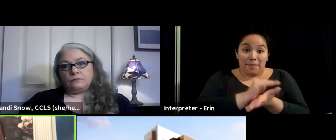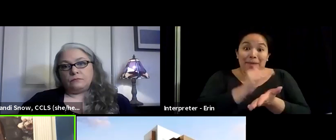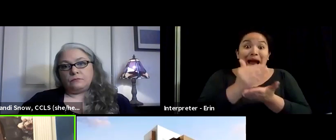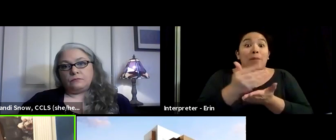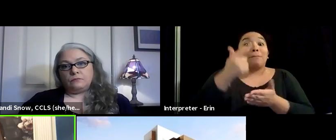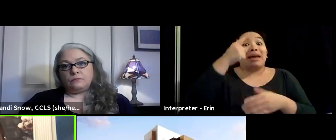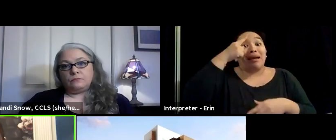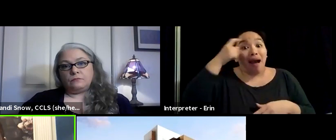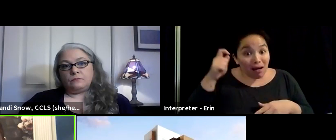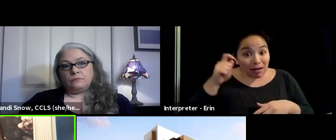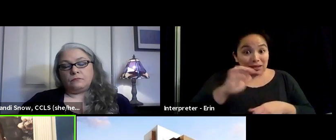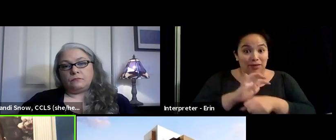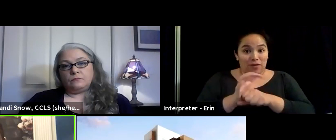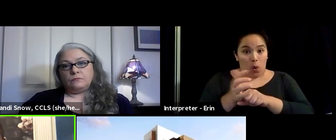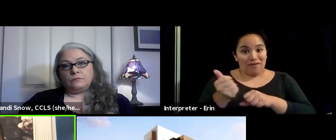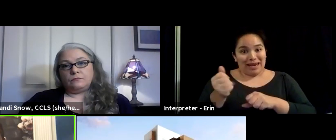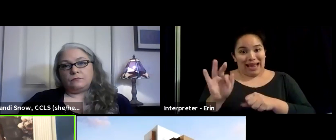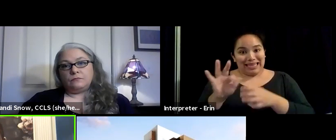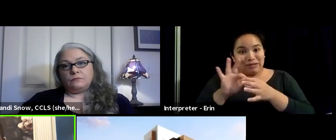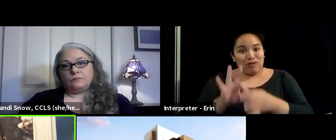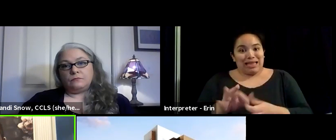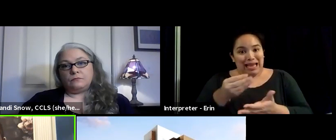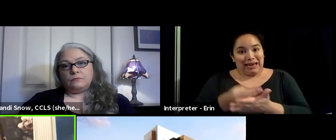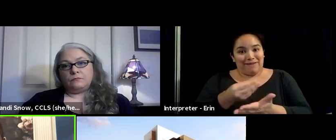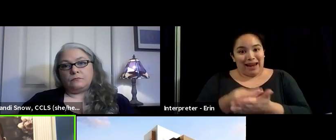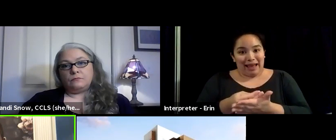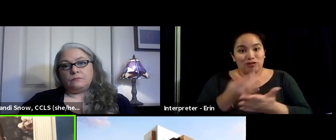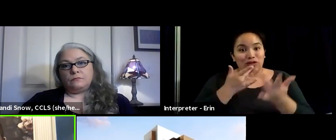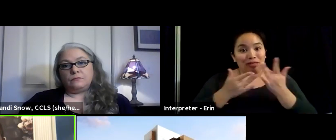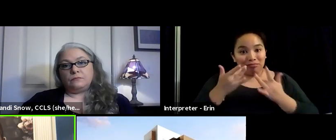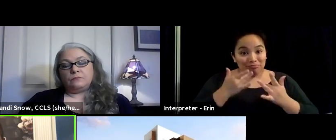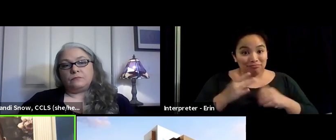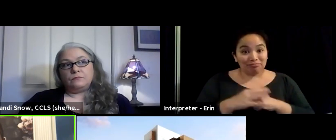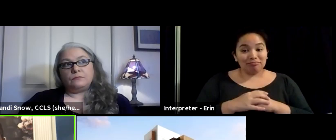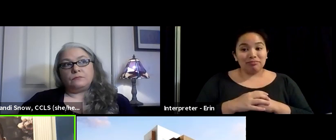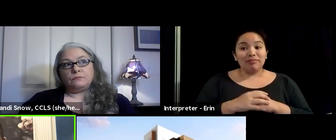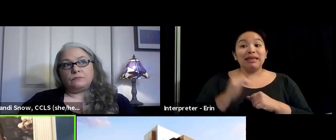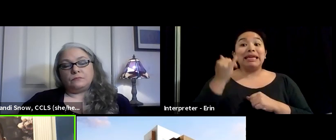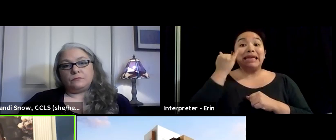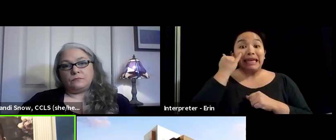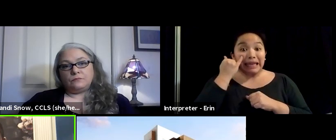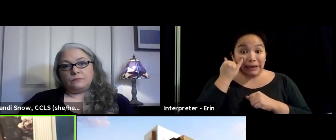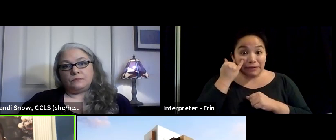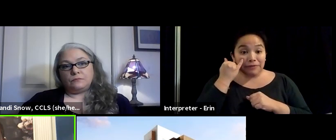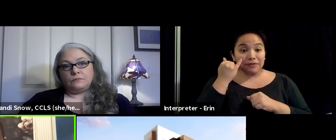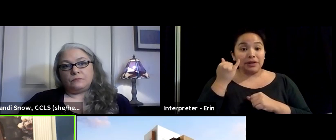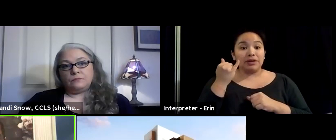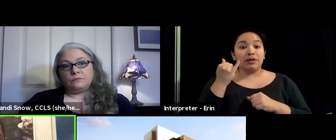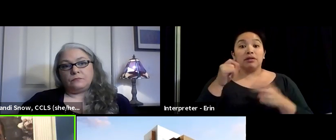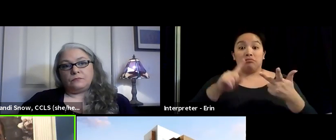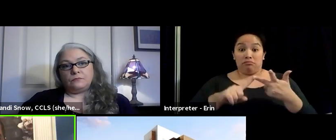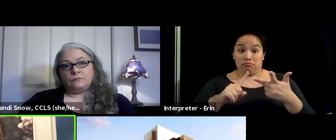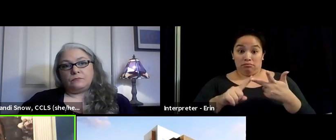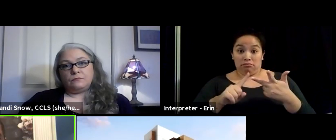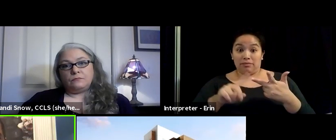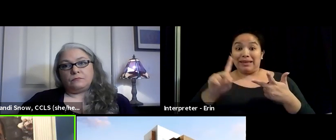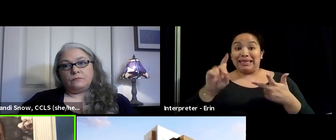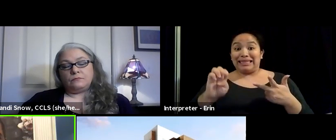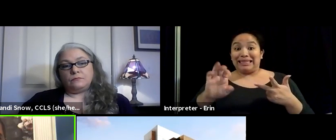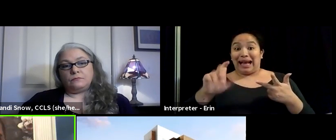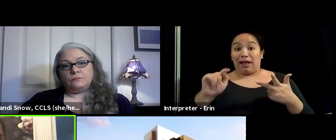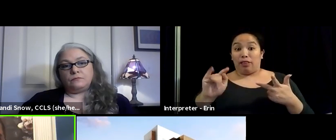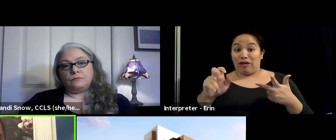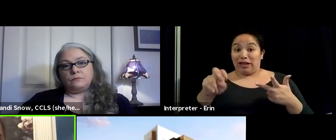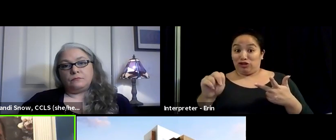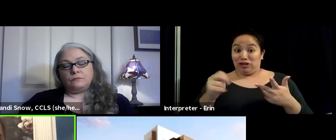of a COVID-19 related financial hardship. If the tenant chooses to return the signed declaration